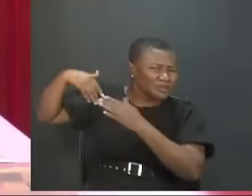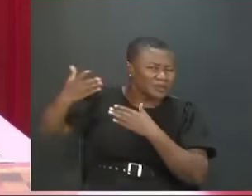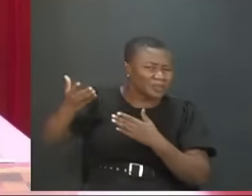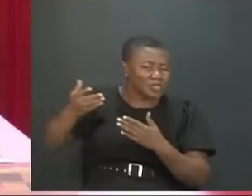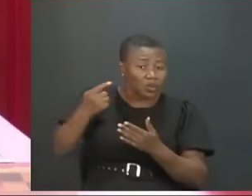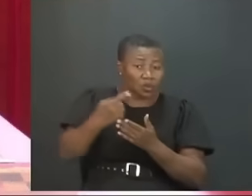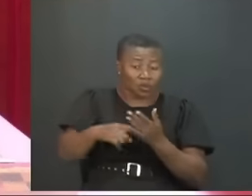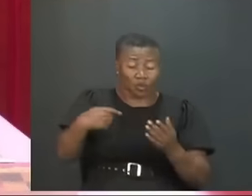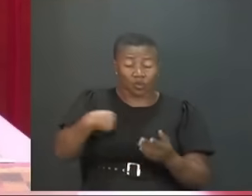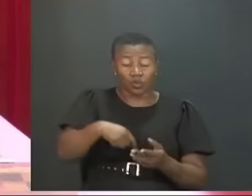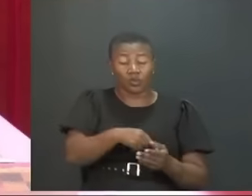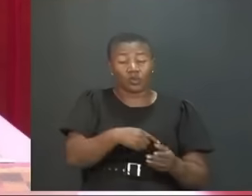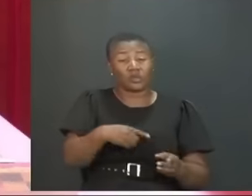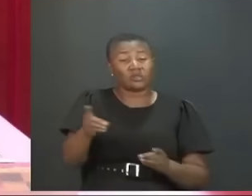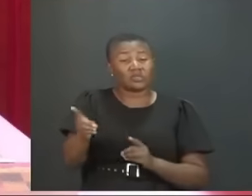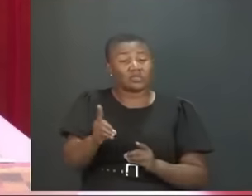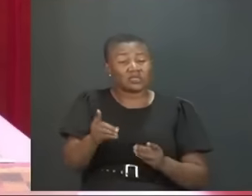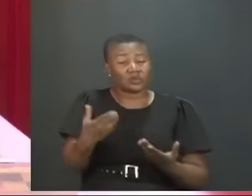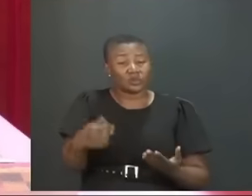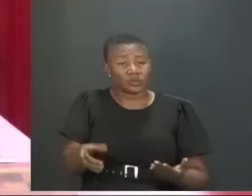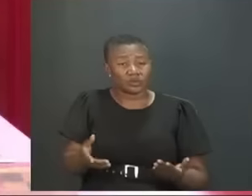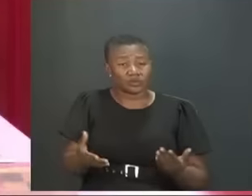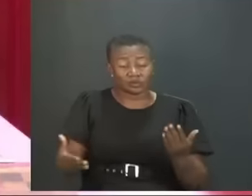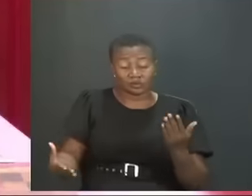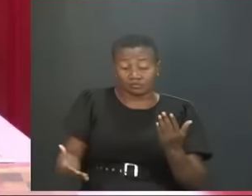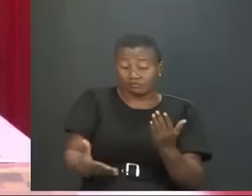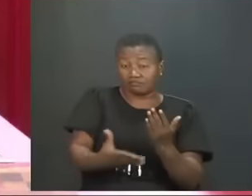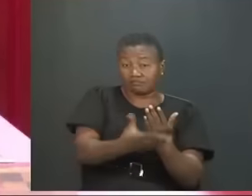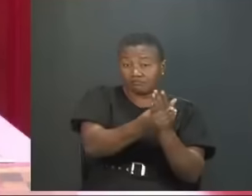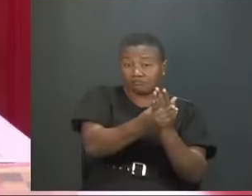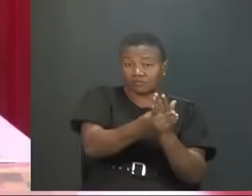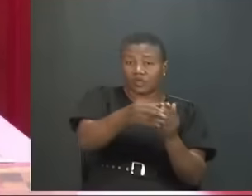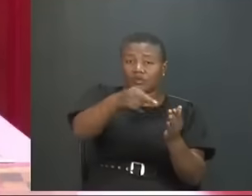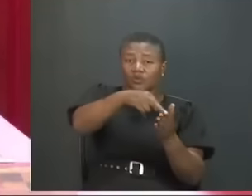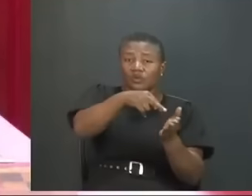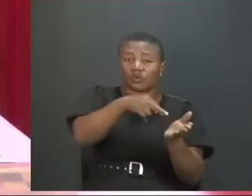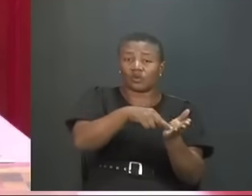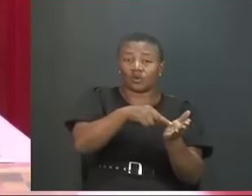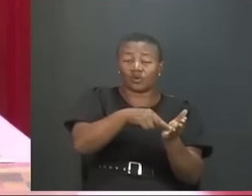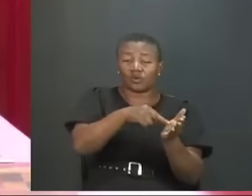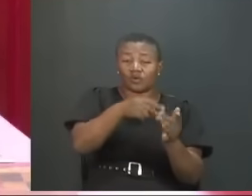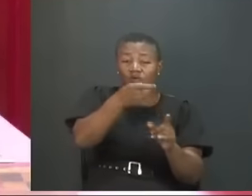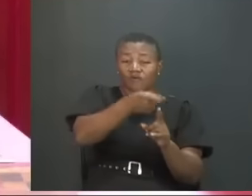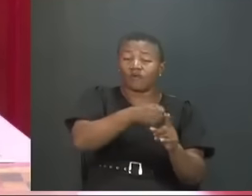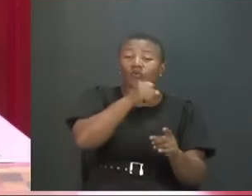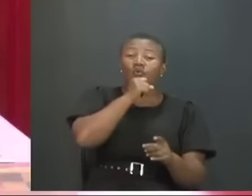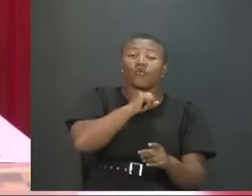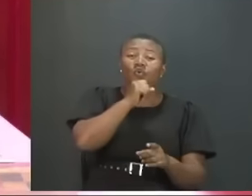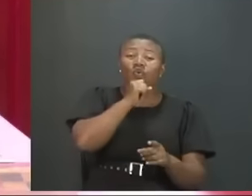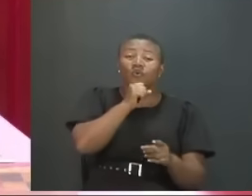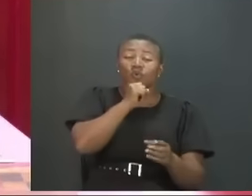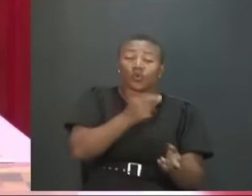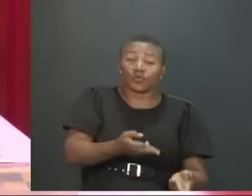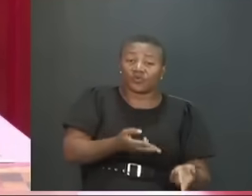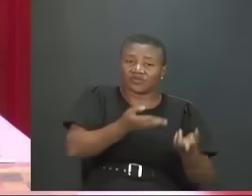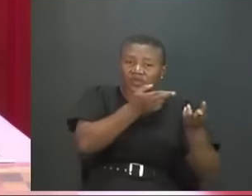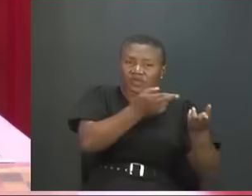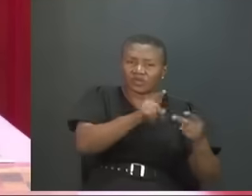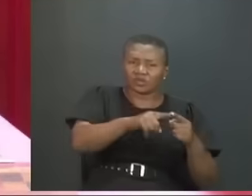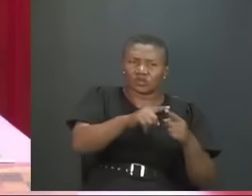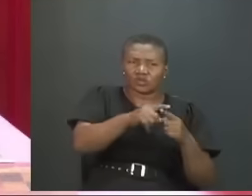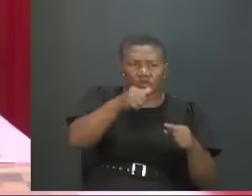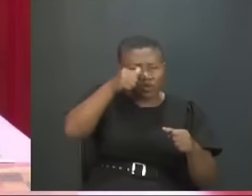did is to attach records of the old referrals to remind members that those referrals are